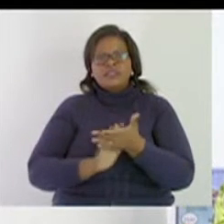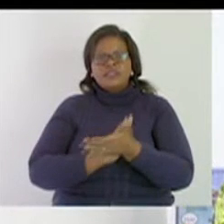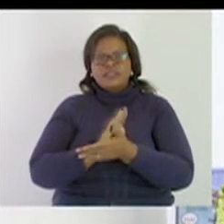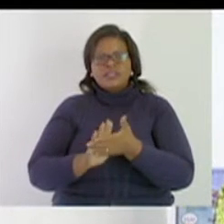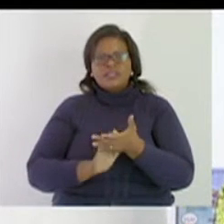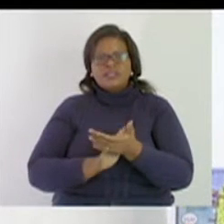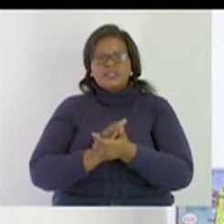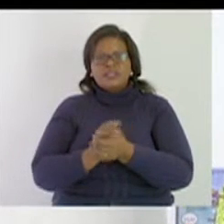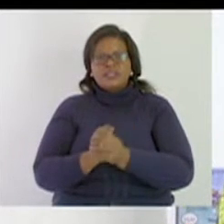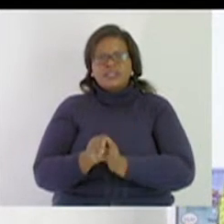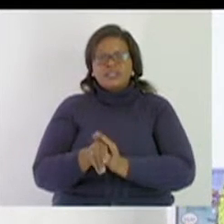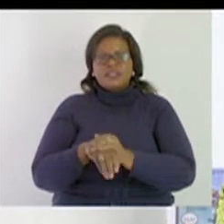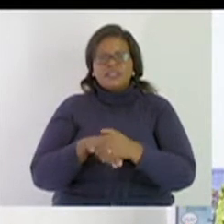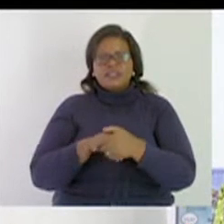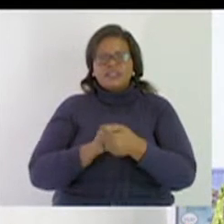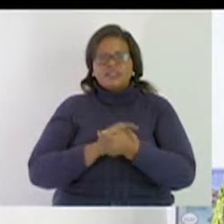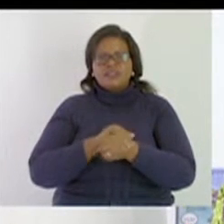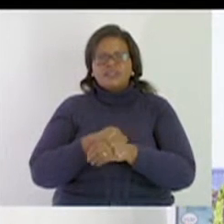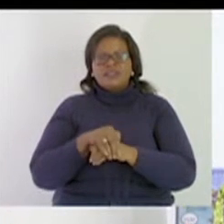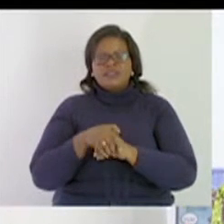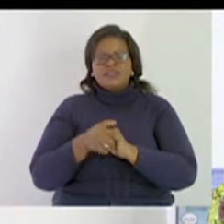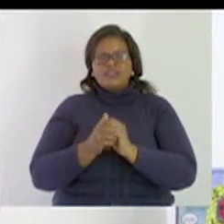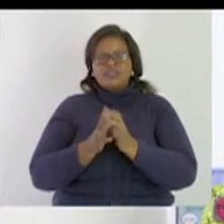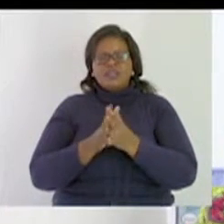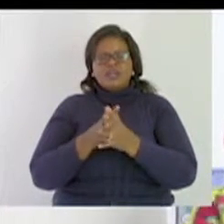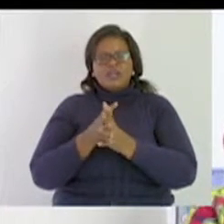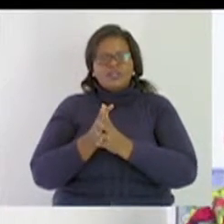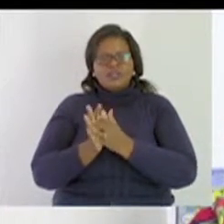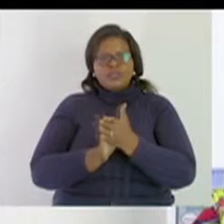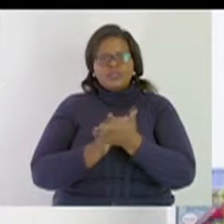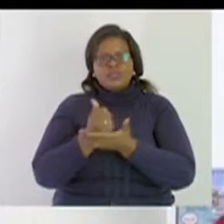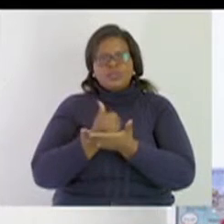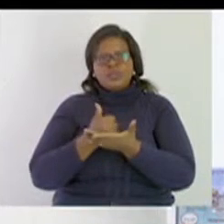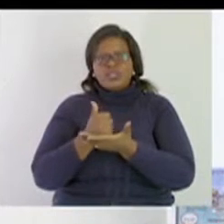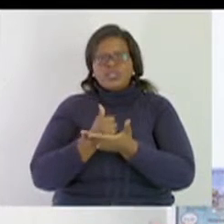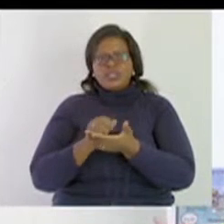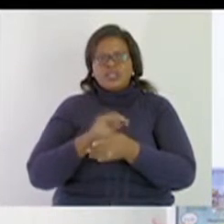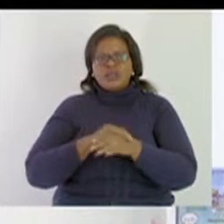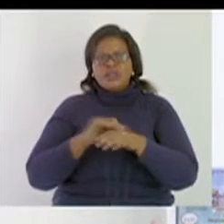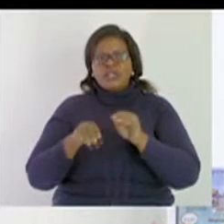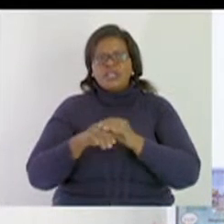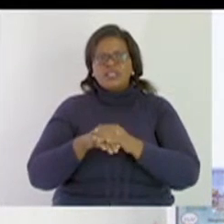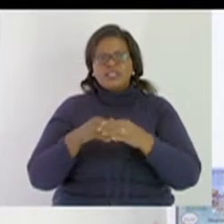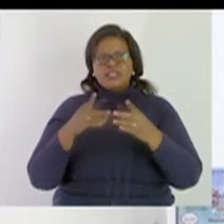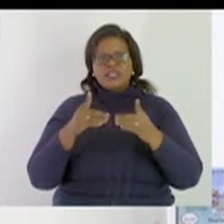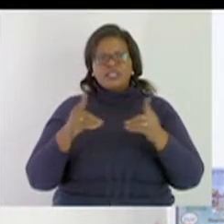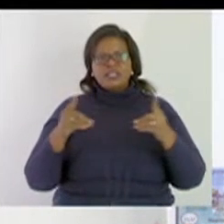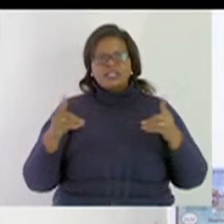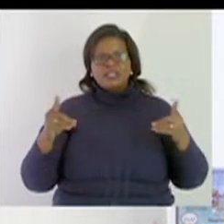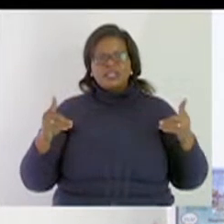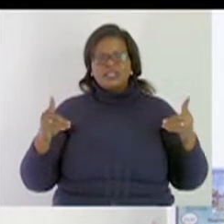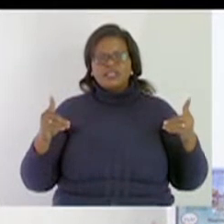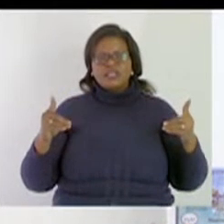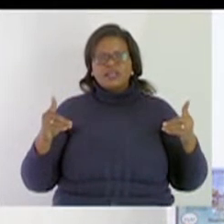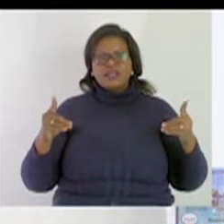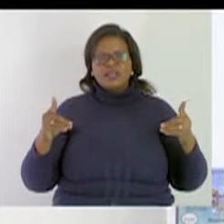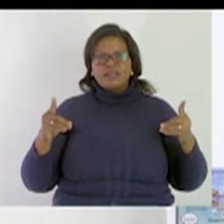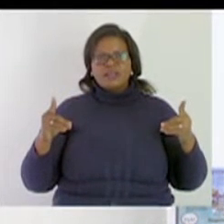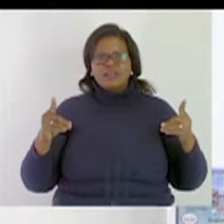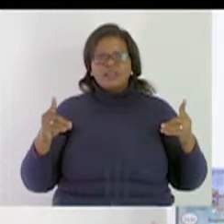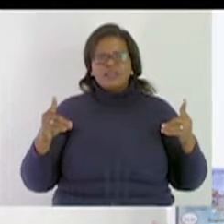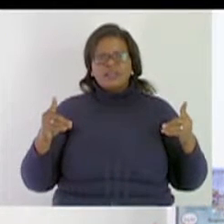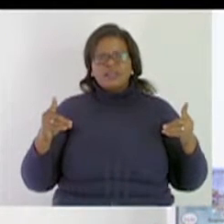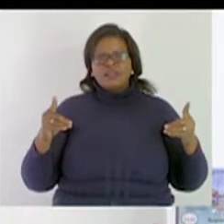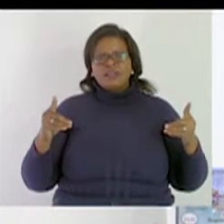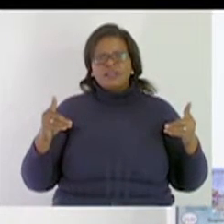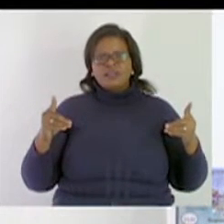right? You sanitize, make sure that your hands are clean. Also, we have to remember to